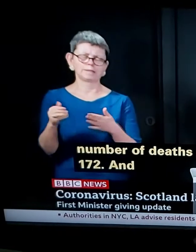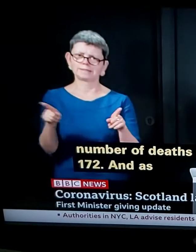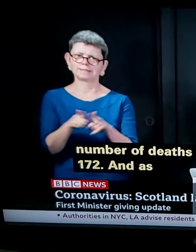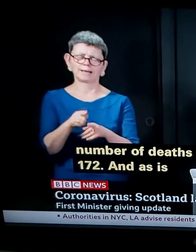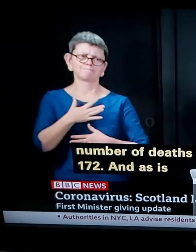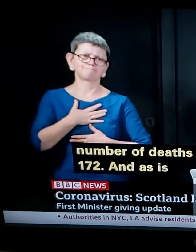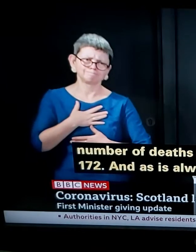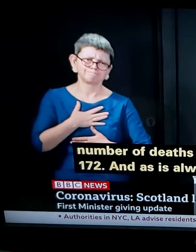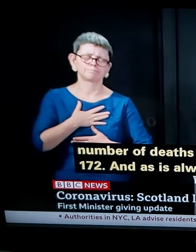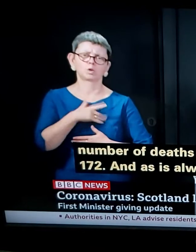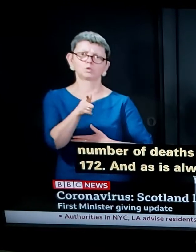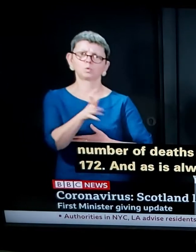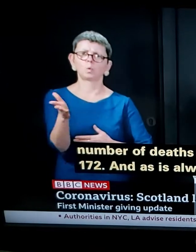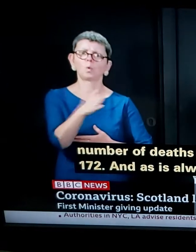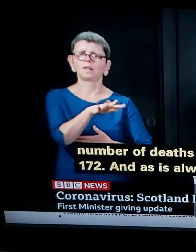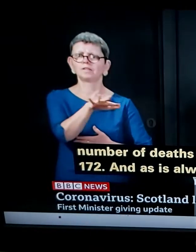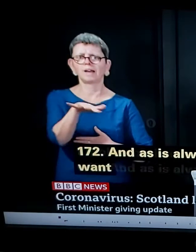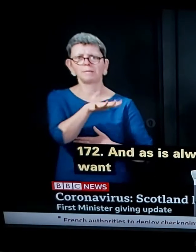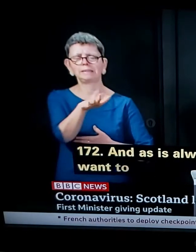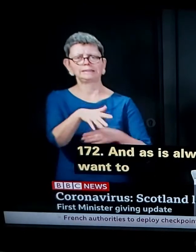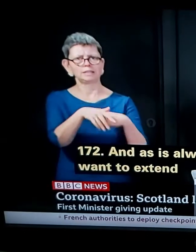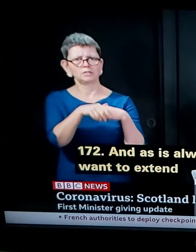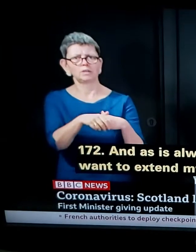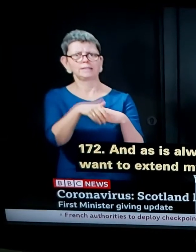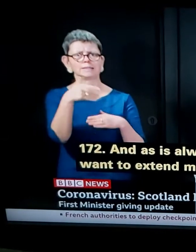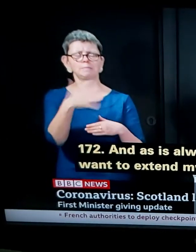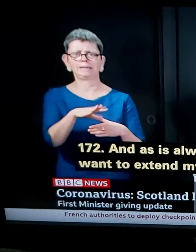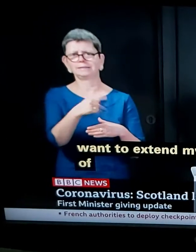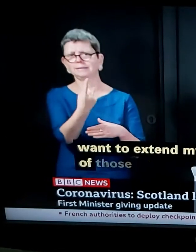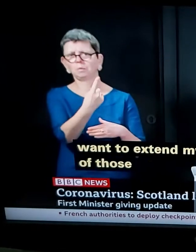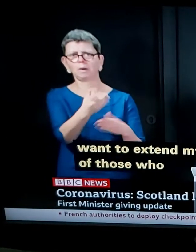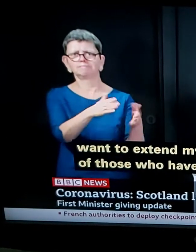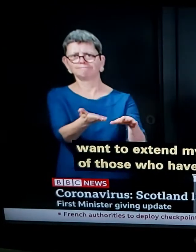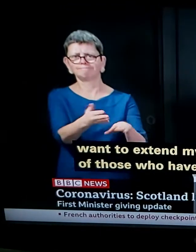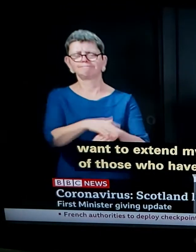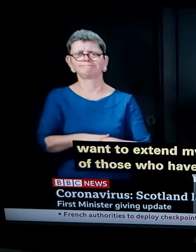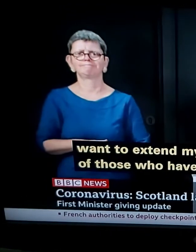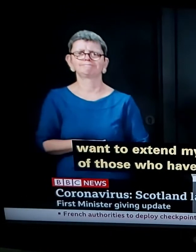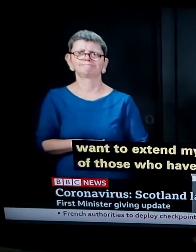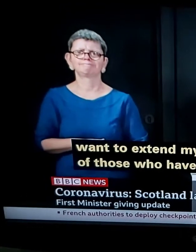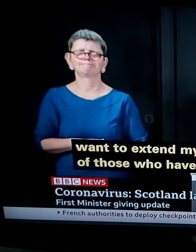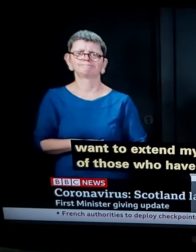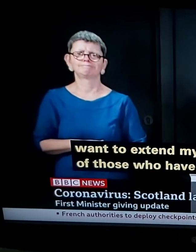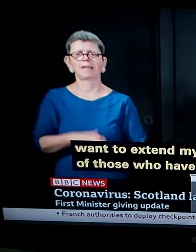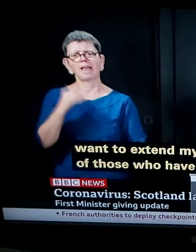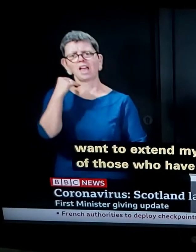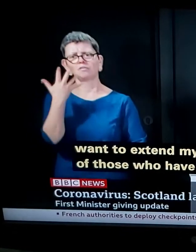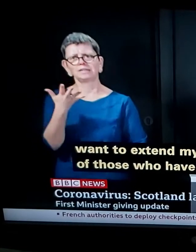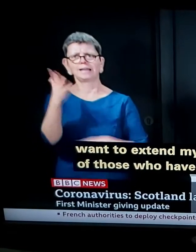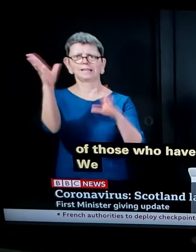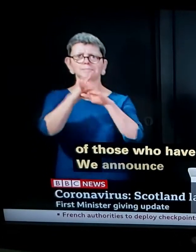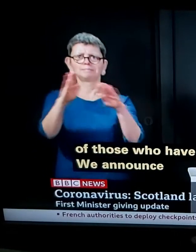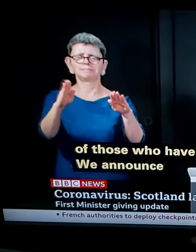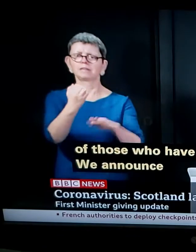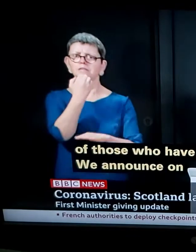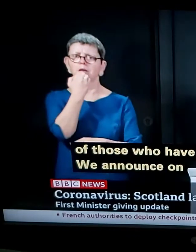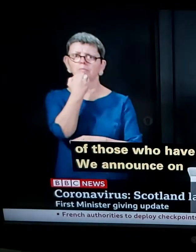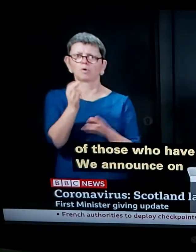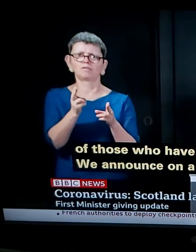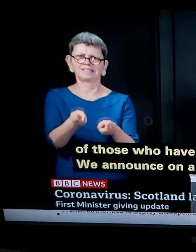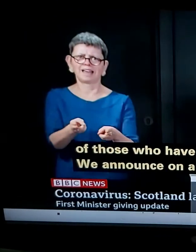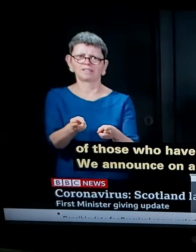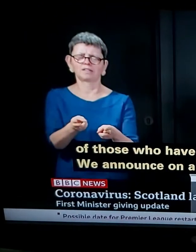want to extend my condolences to all of those who have lost loved ones. We announce on a daily basis the numbers of deaths, but we should